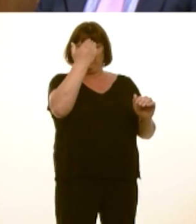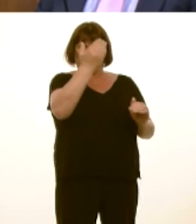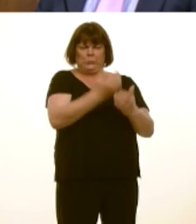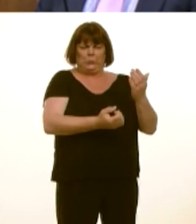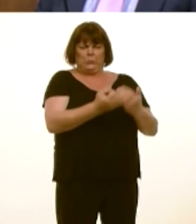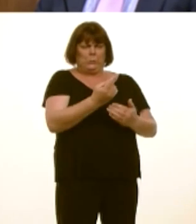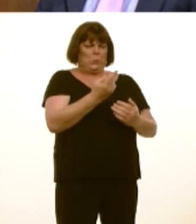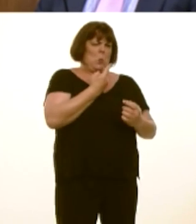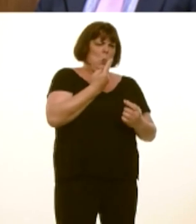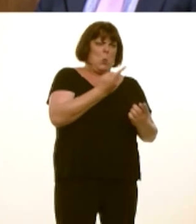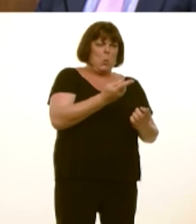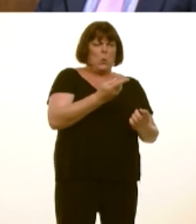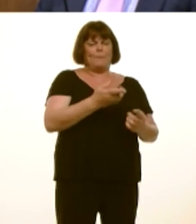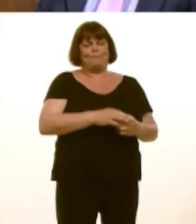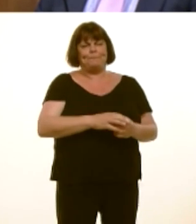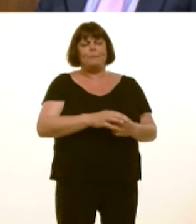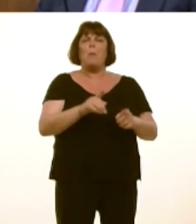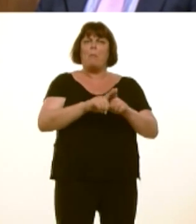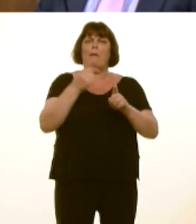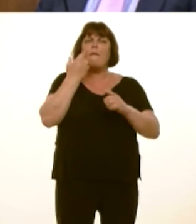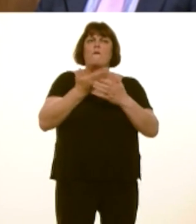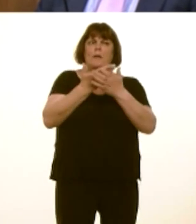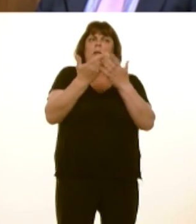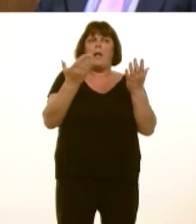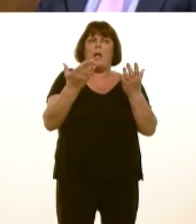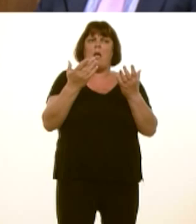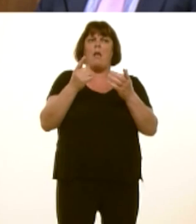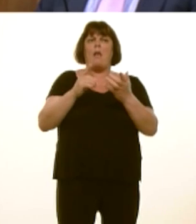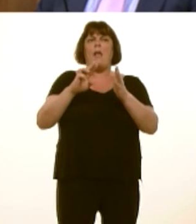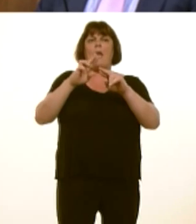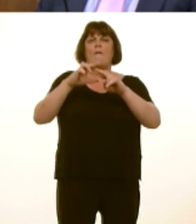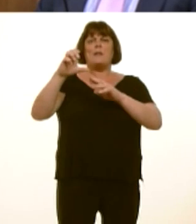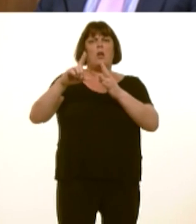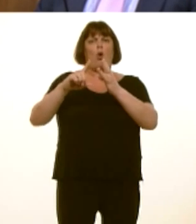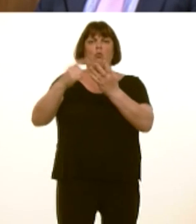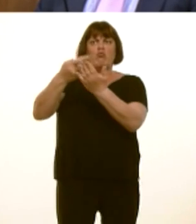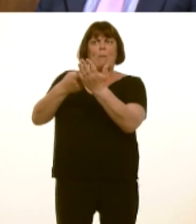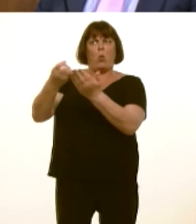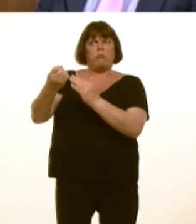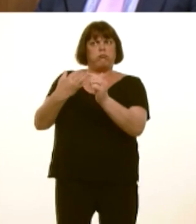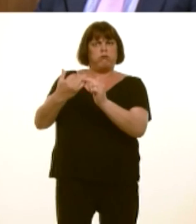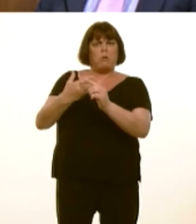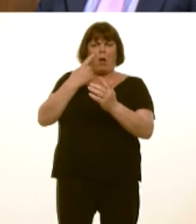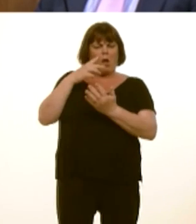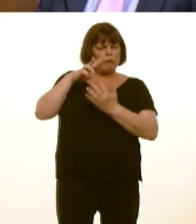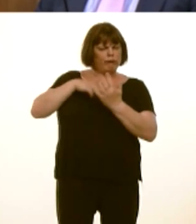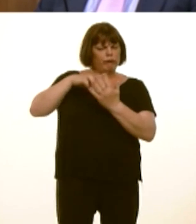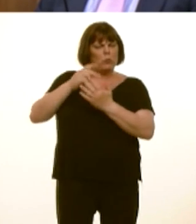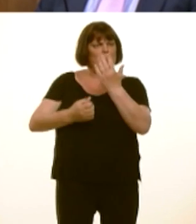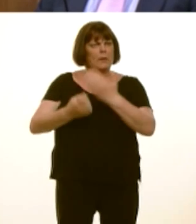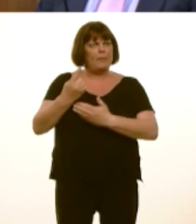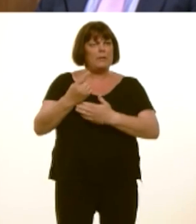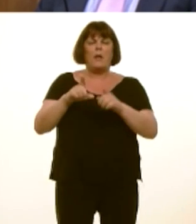report from the FCO and from the wider UK government departments